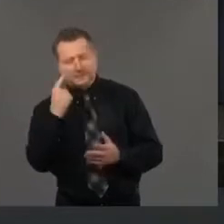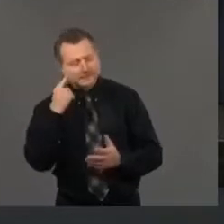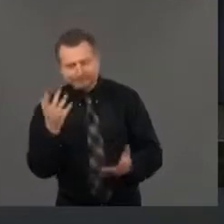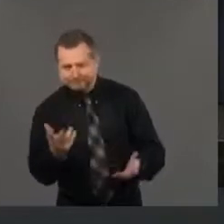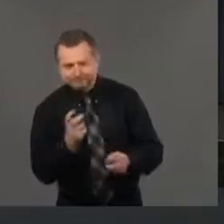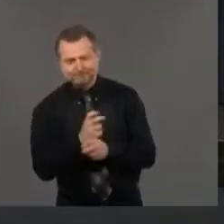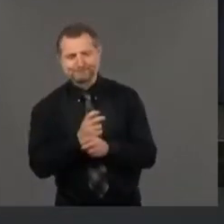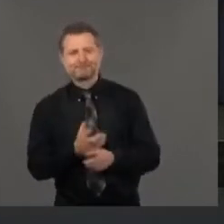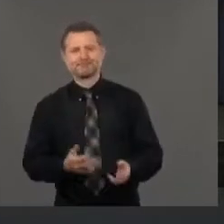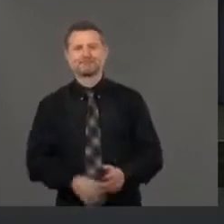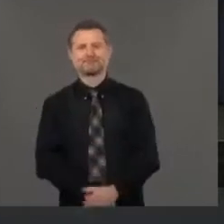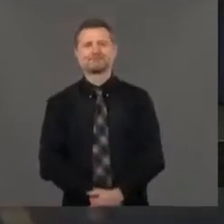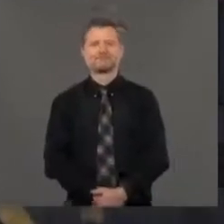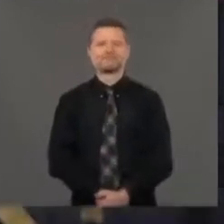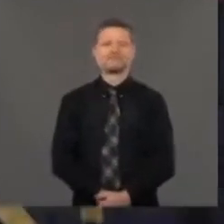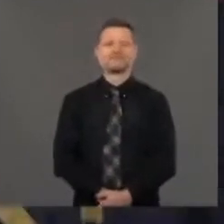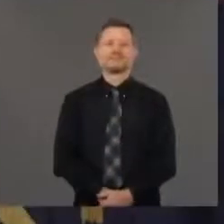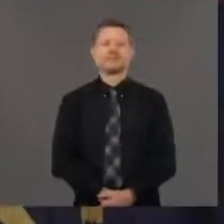officials, including the mayor?